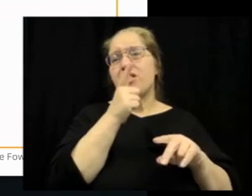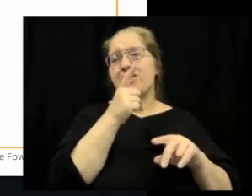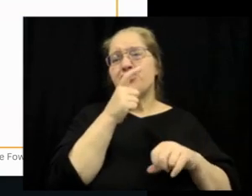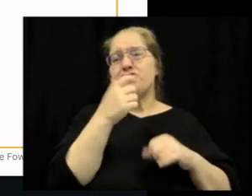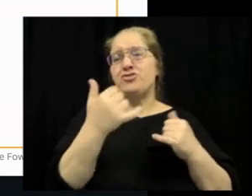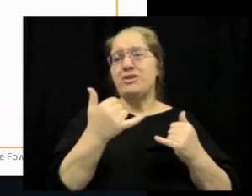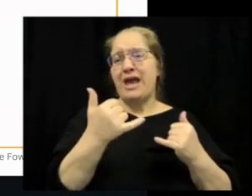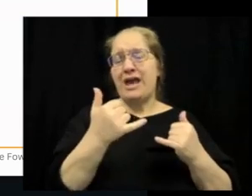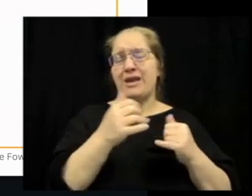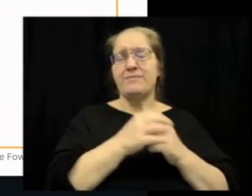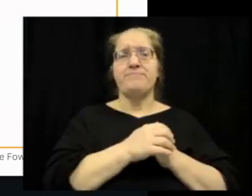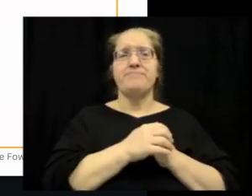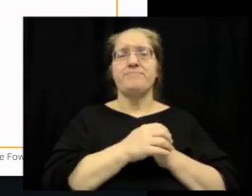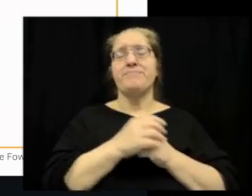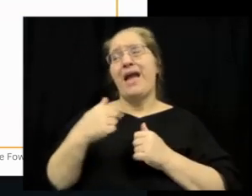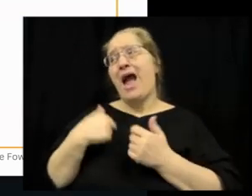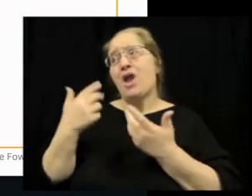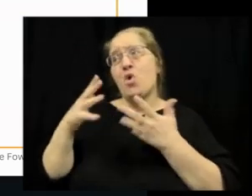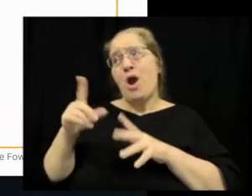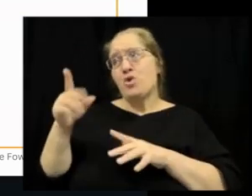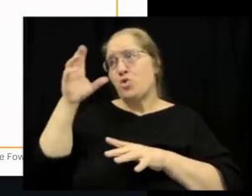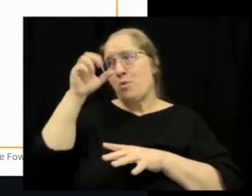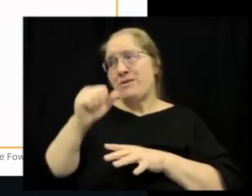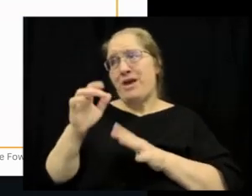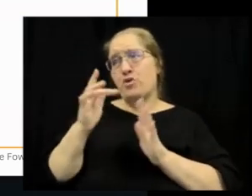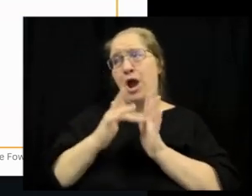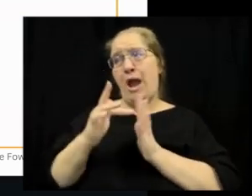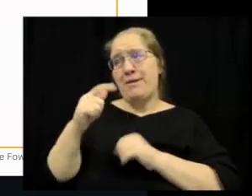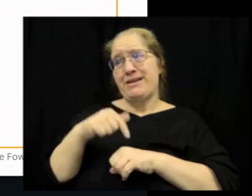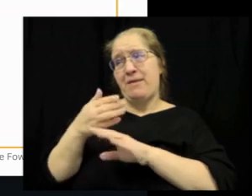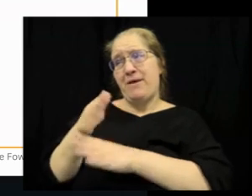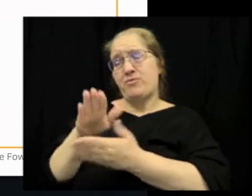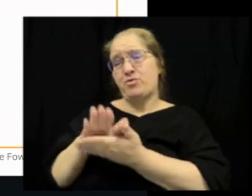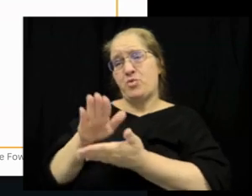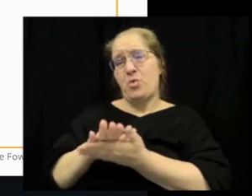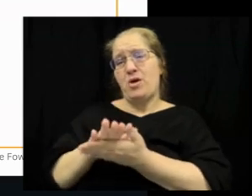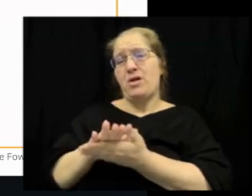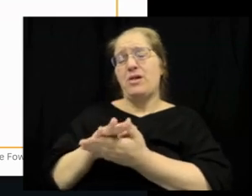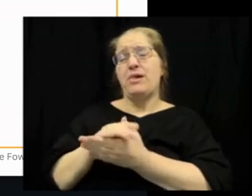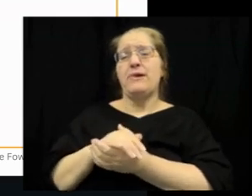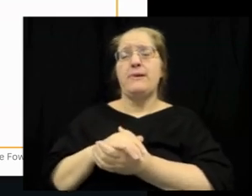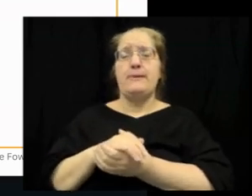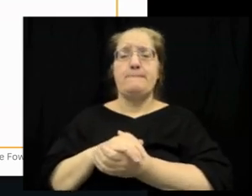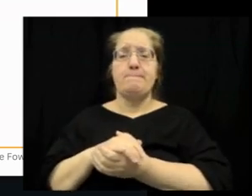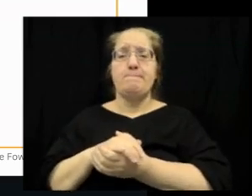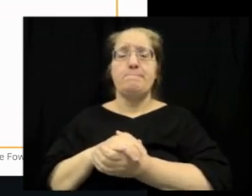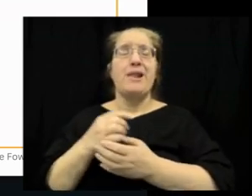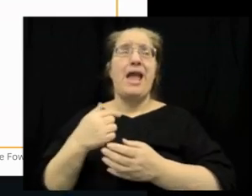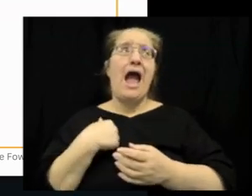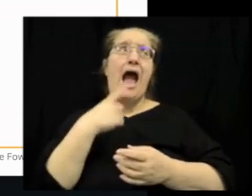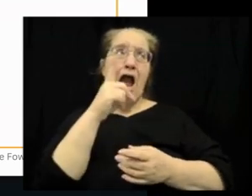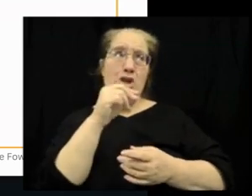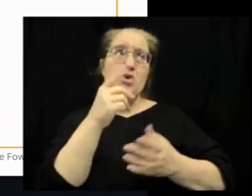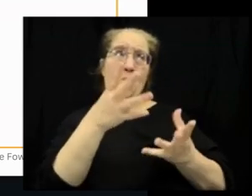I don't want you to miss out on, your iPad time after school, like for my daughter it was. I do want you to have that